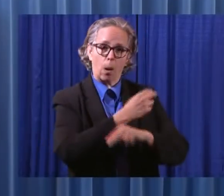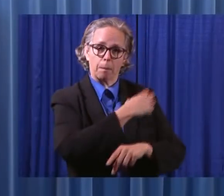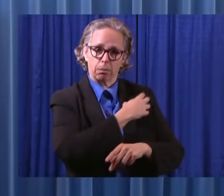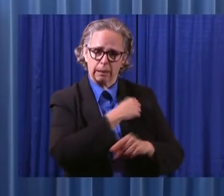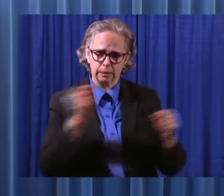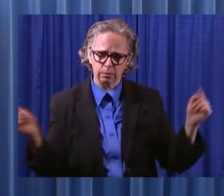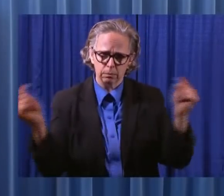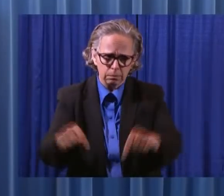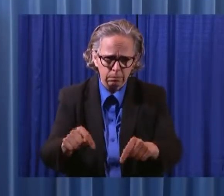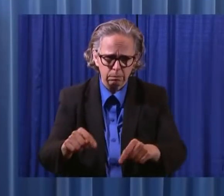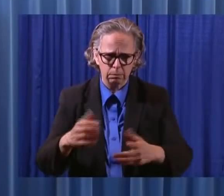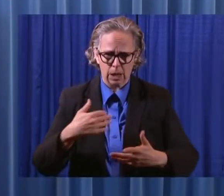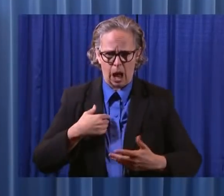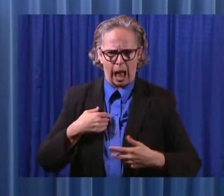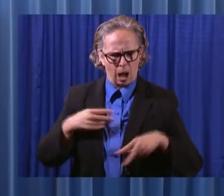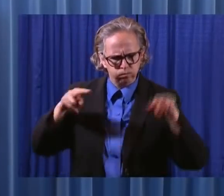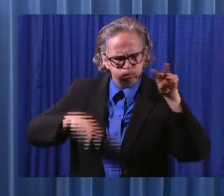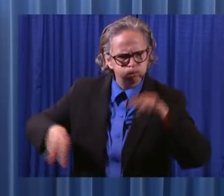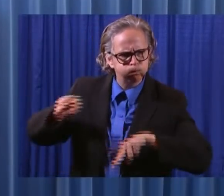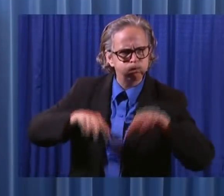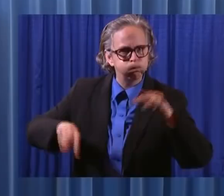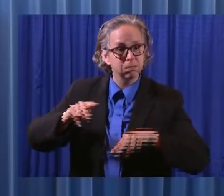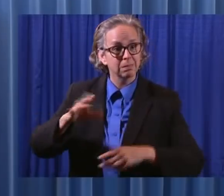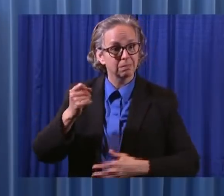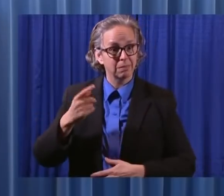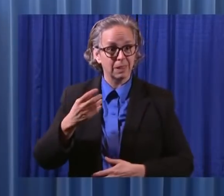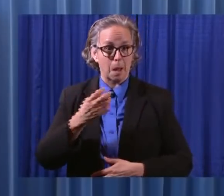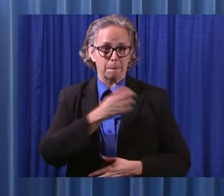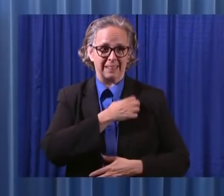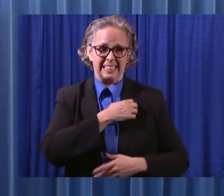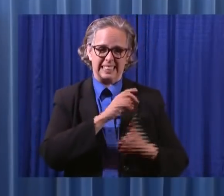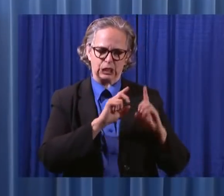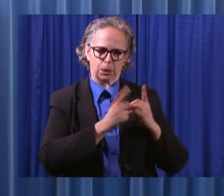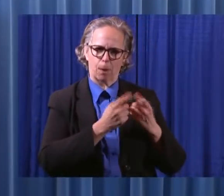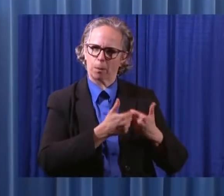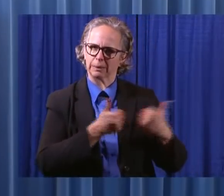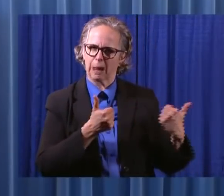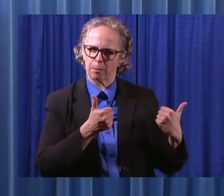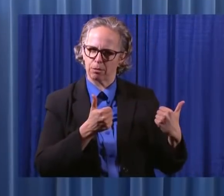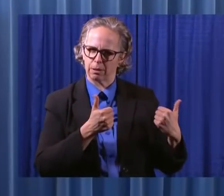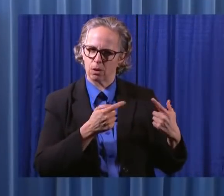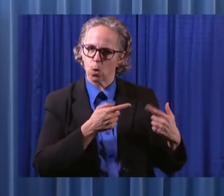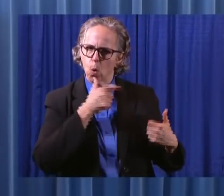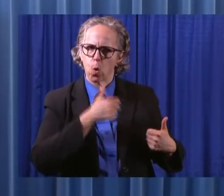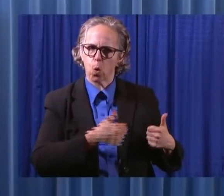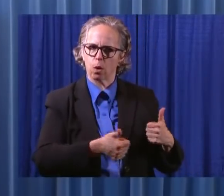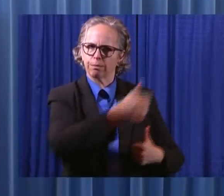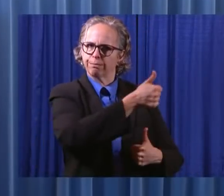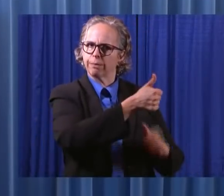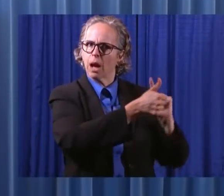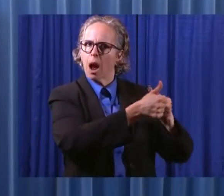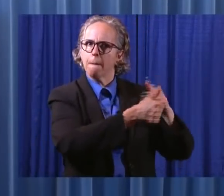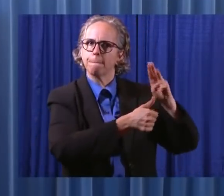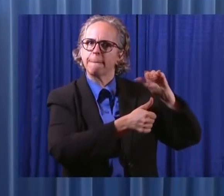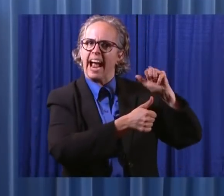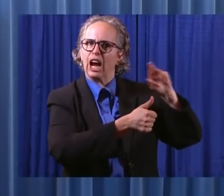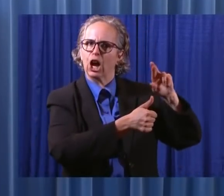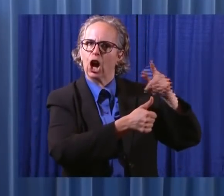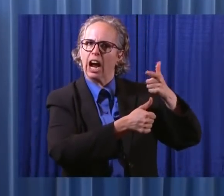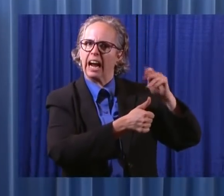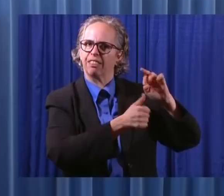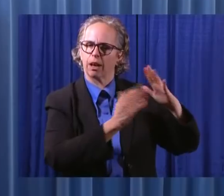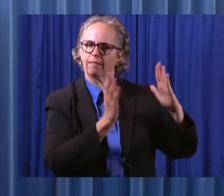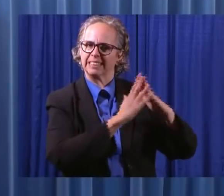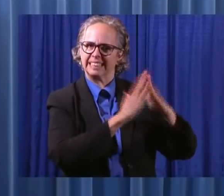police department, of course, are directly under mayors, and they're directly under the cities. And the cities are the ones who make those